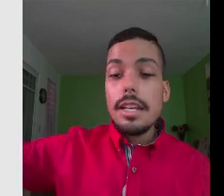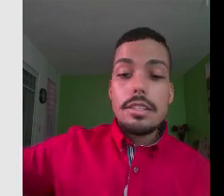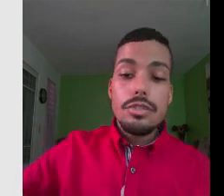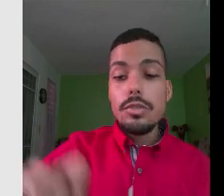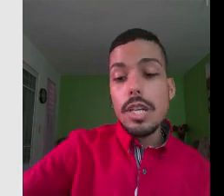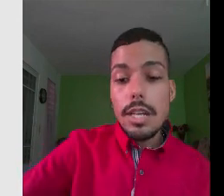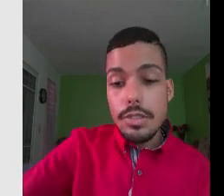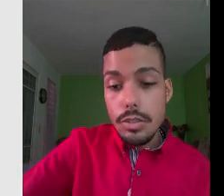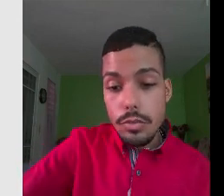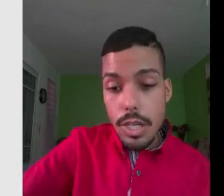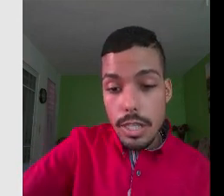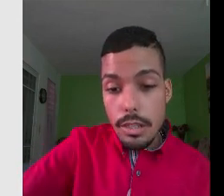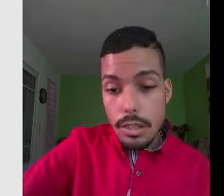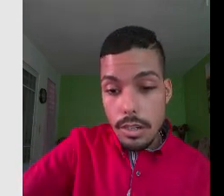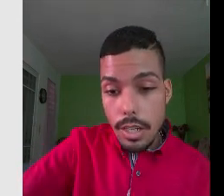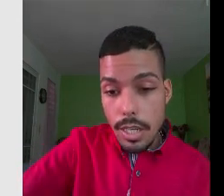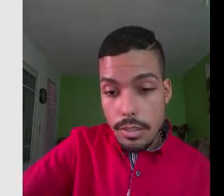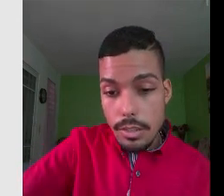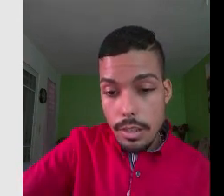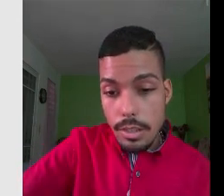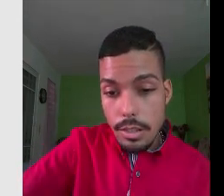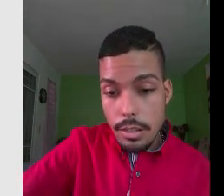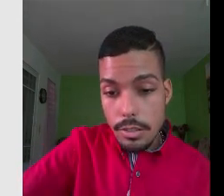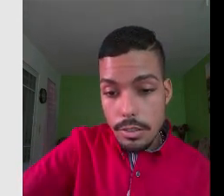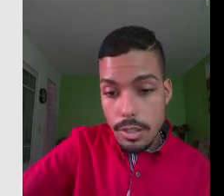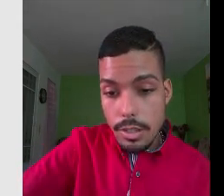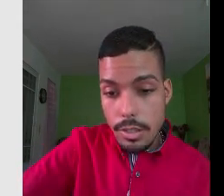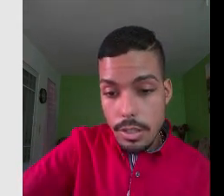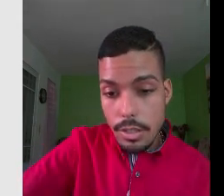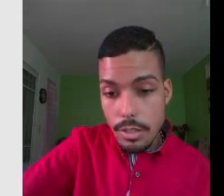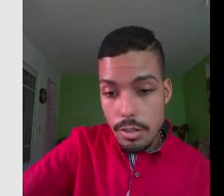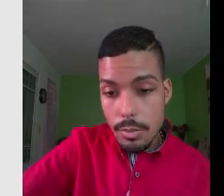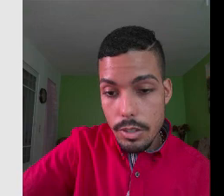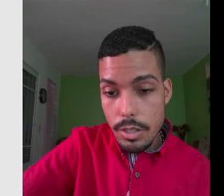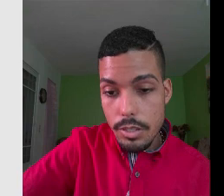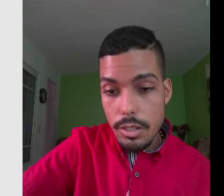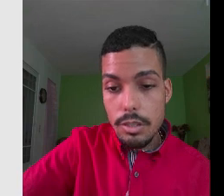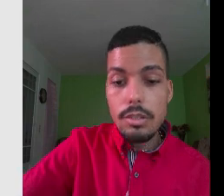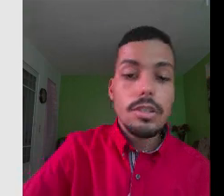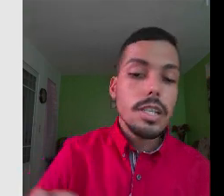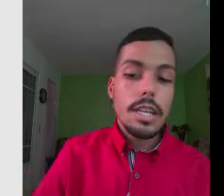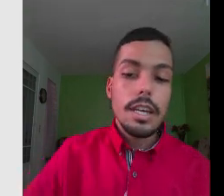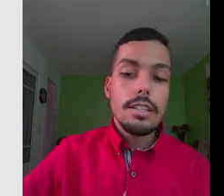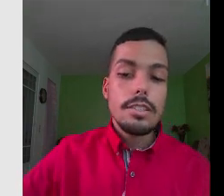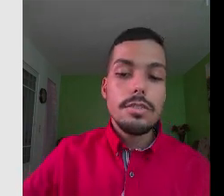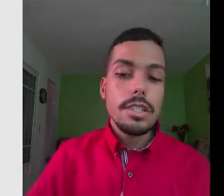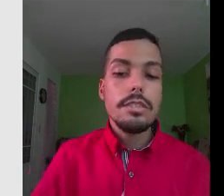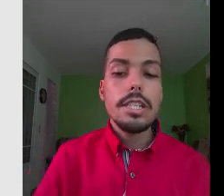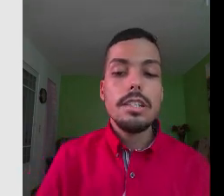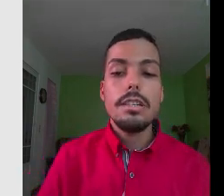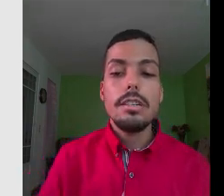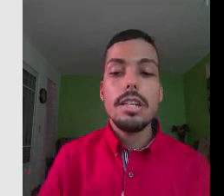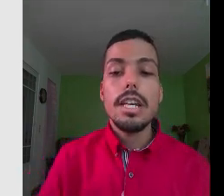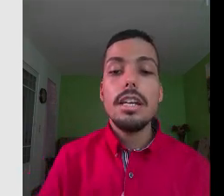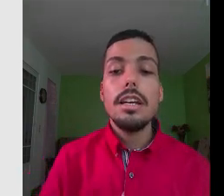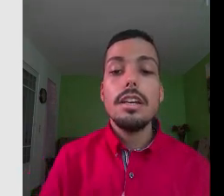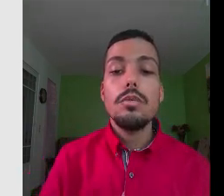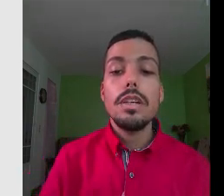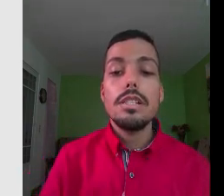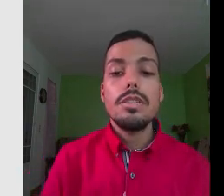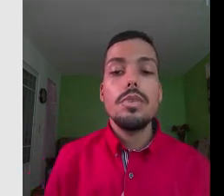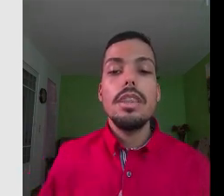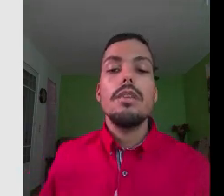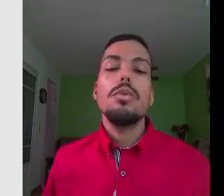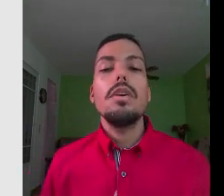Yes, it has it, so we have to write the letter X here under the six in uppercase and lowercase. Very good, okay?